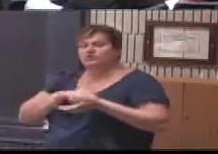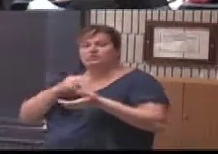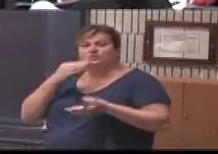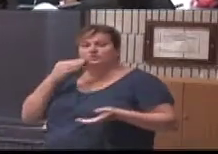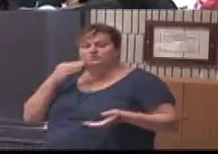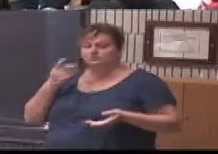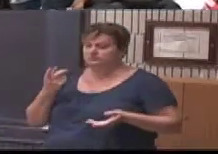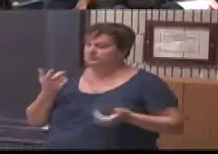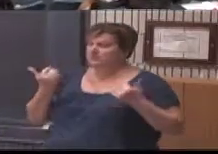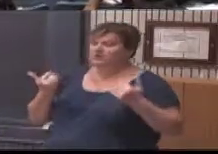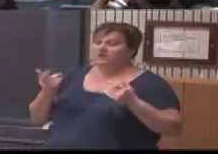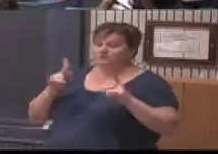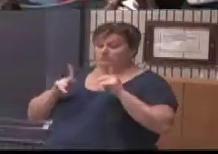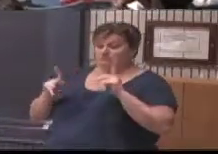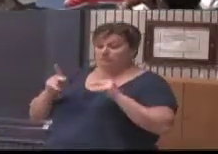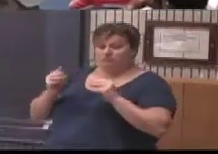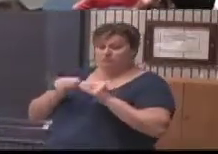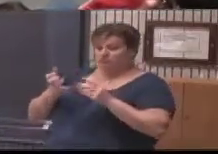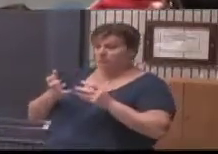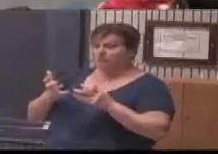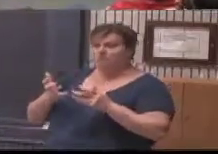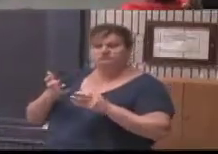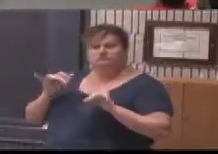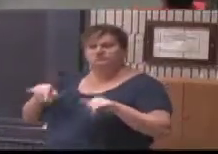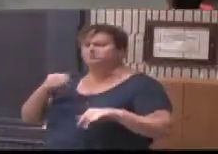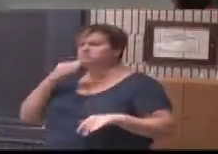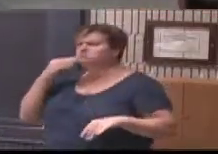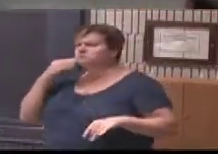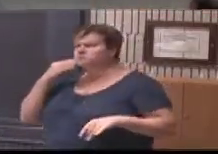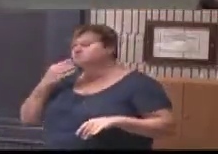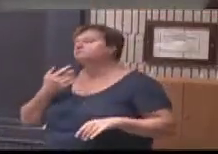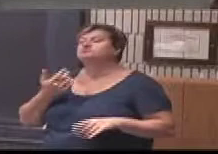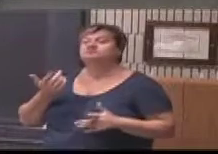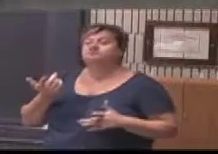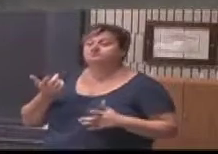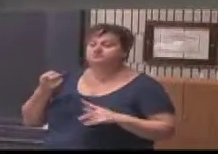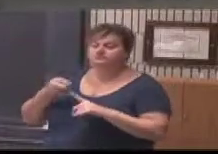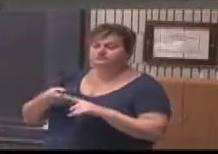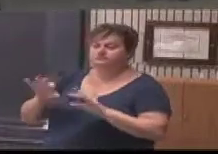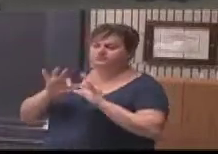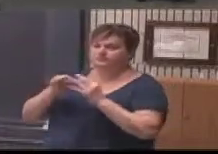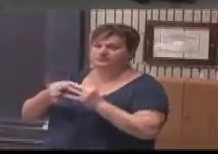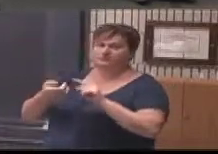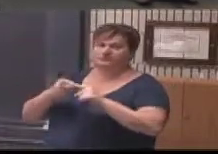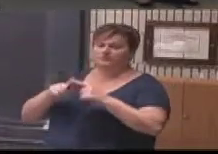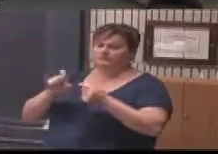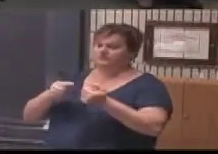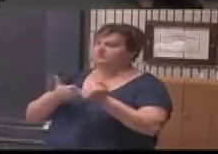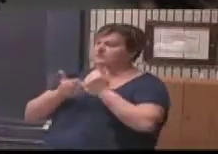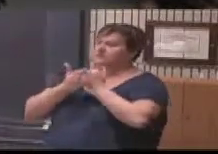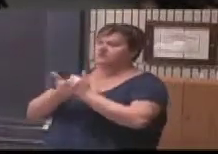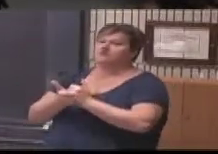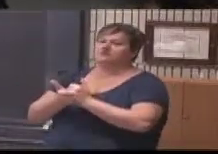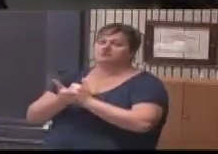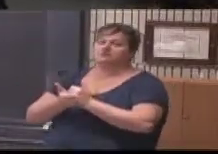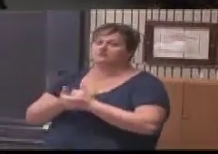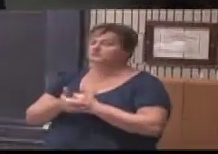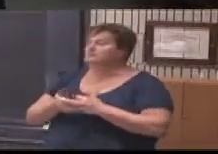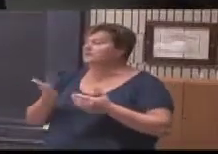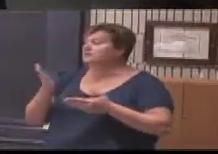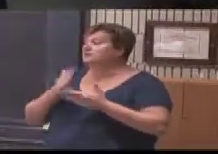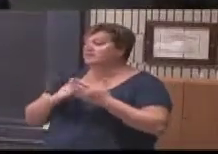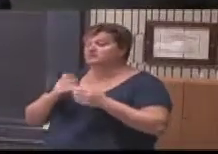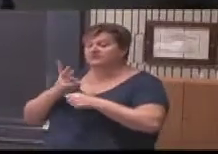to live in their home. So again, it's coming down to the family, friends to help. And the term you hear often is caregiver burnout